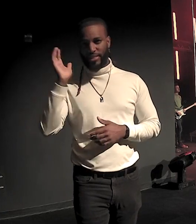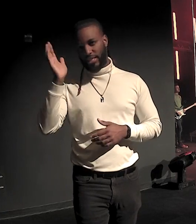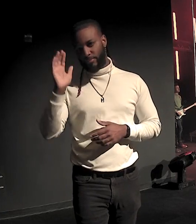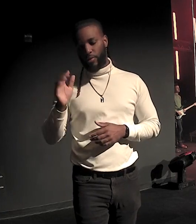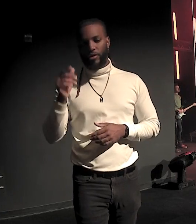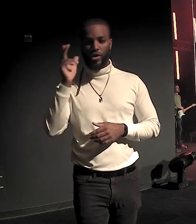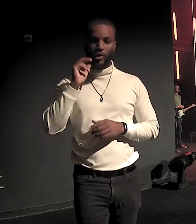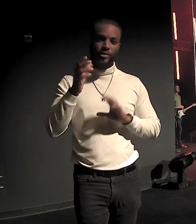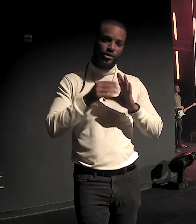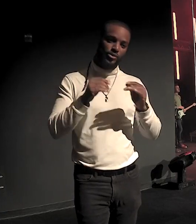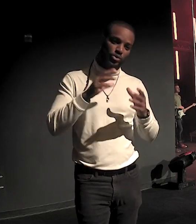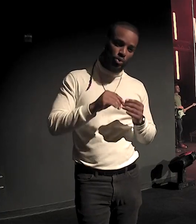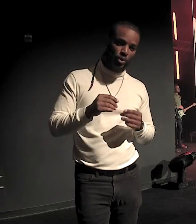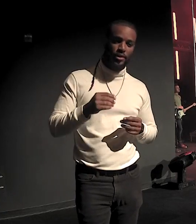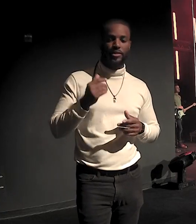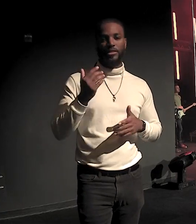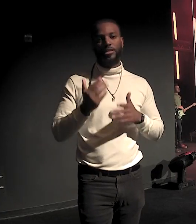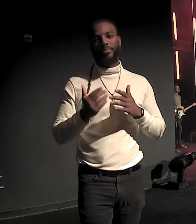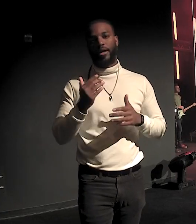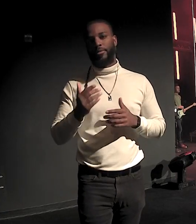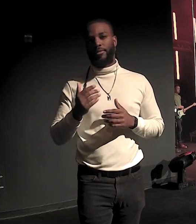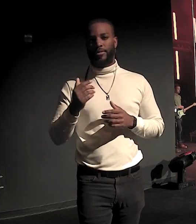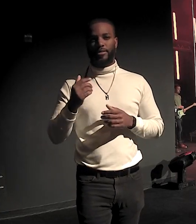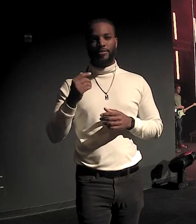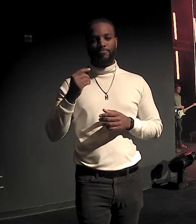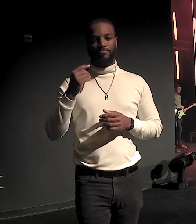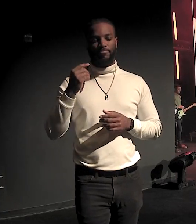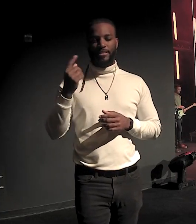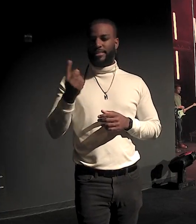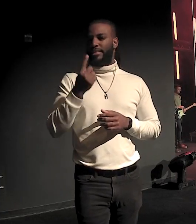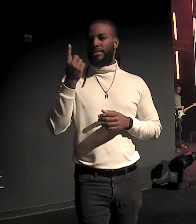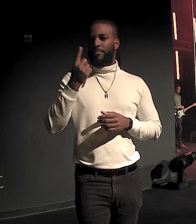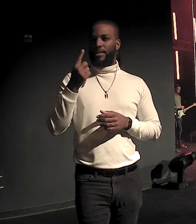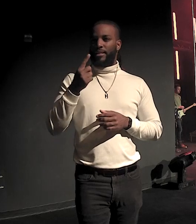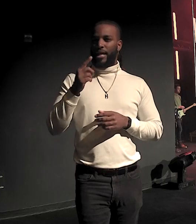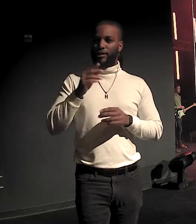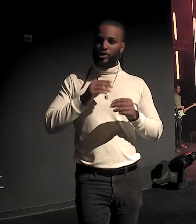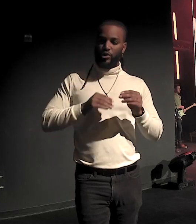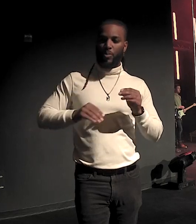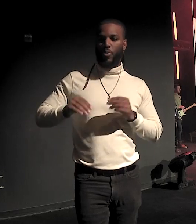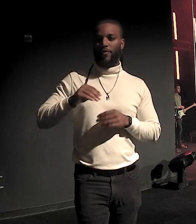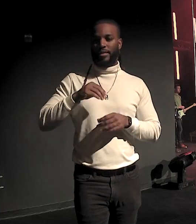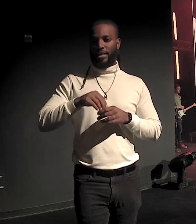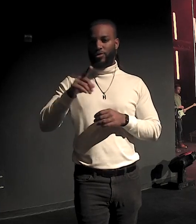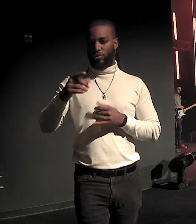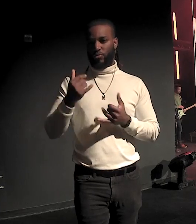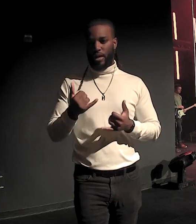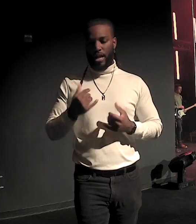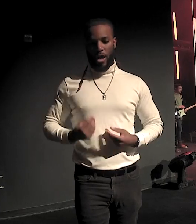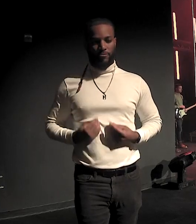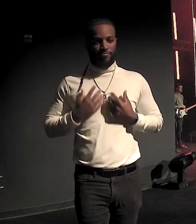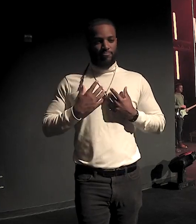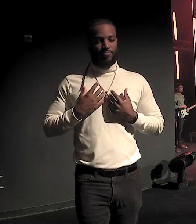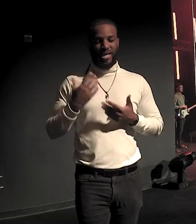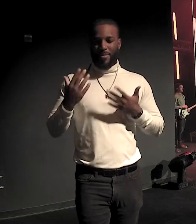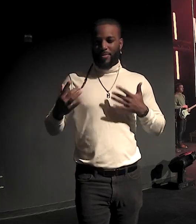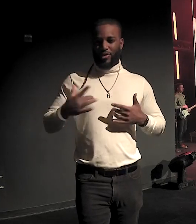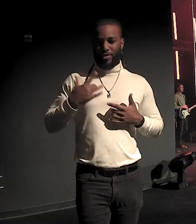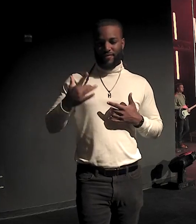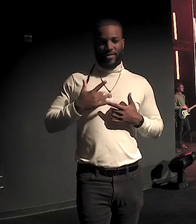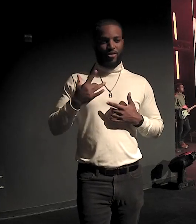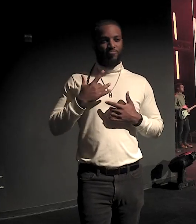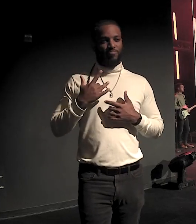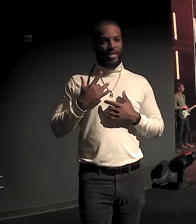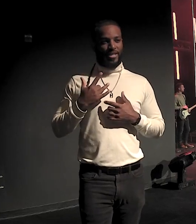their stories, and you probably were gripped. There's something probably that's moving tangibly in you. You probably feel